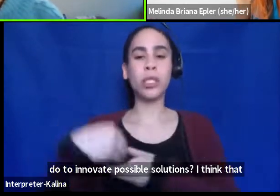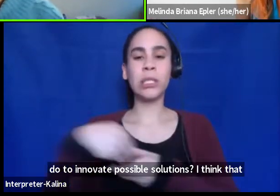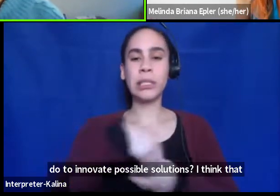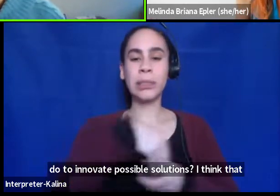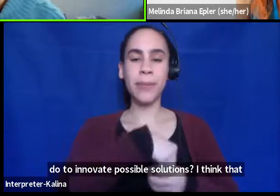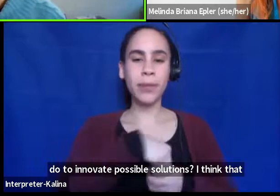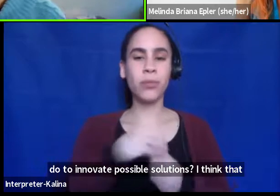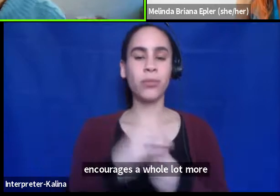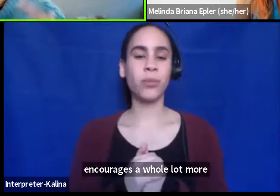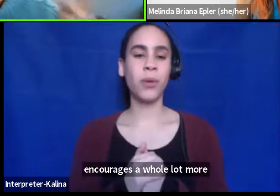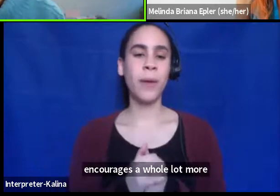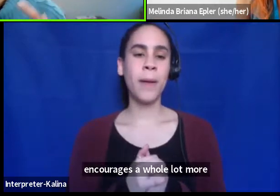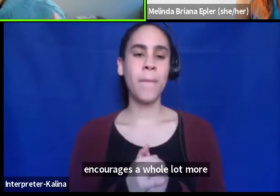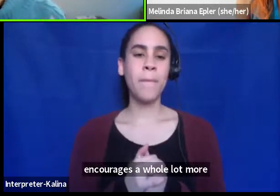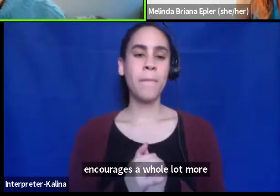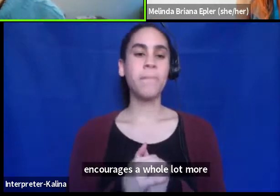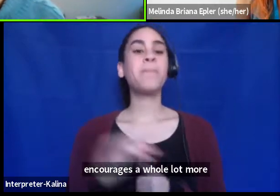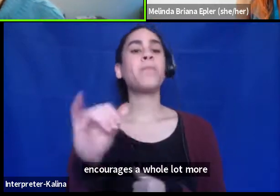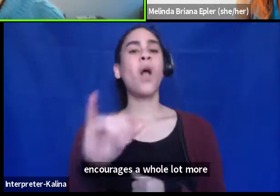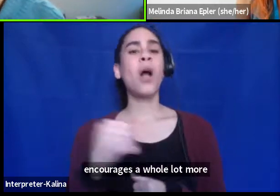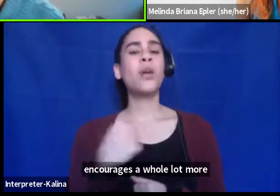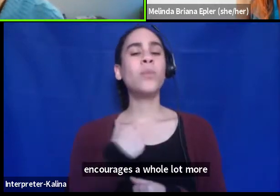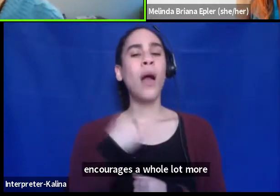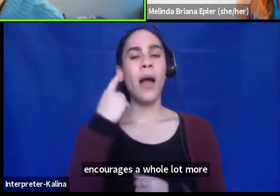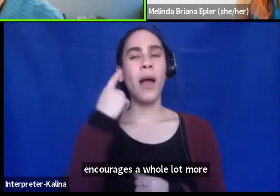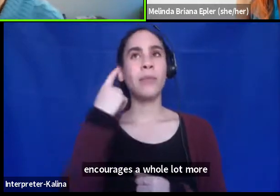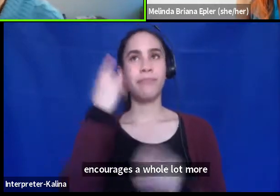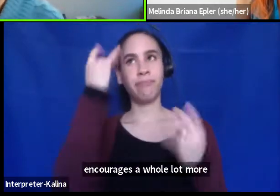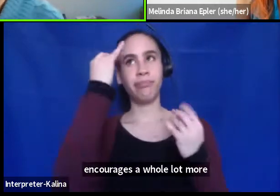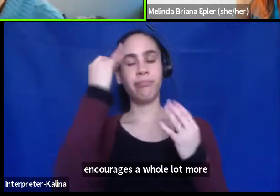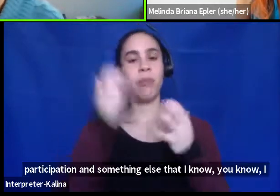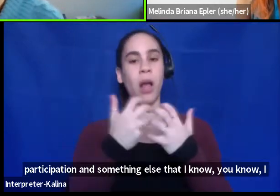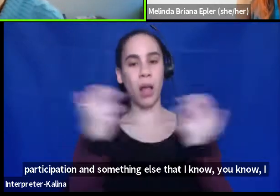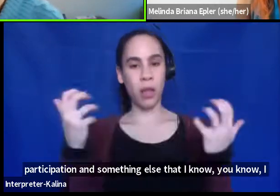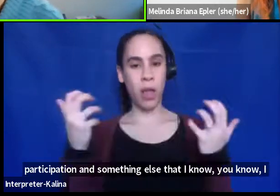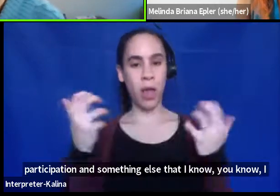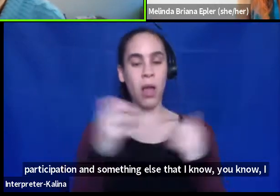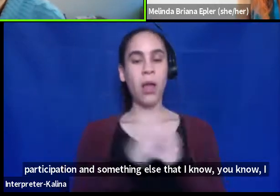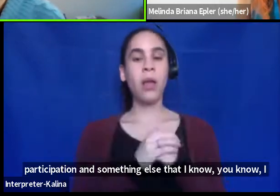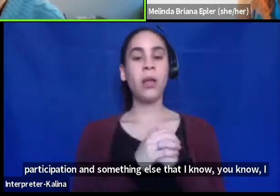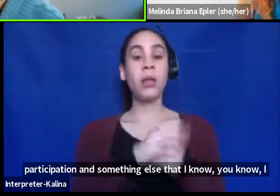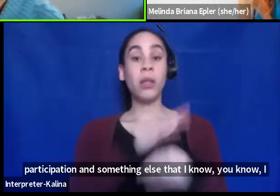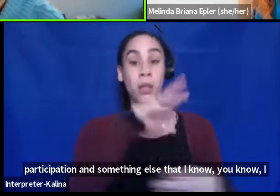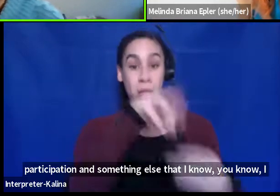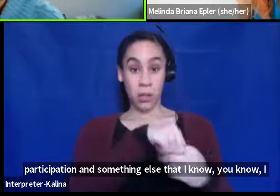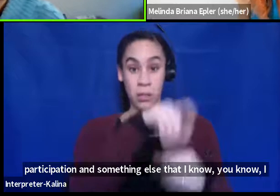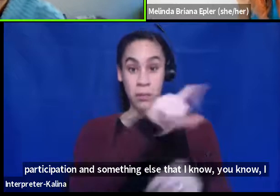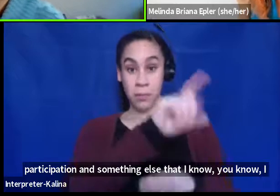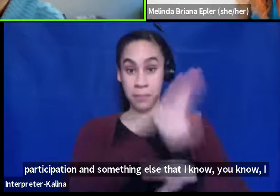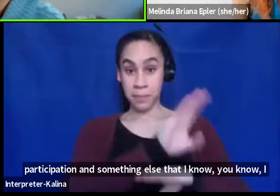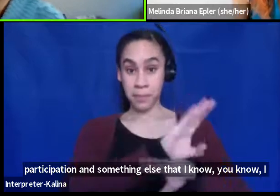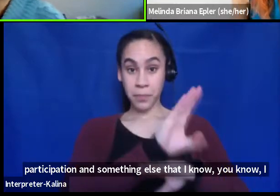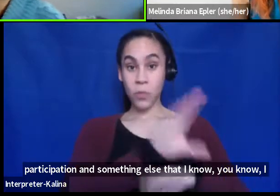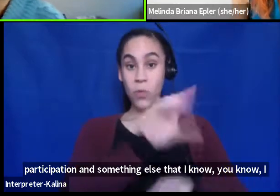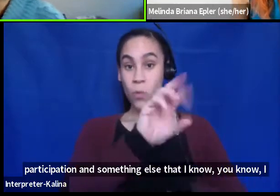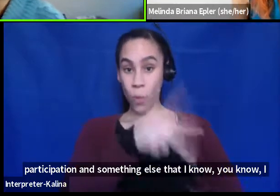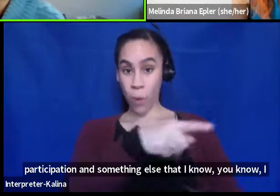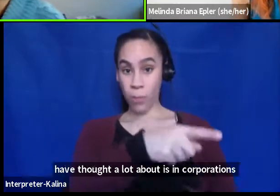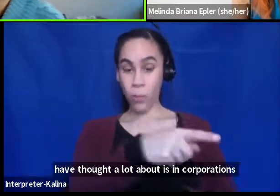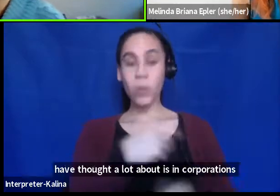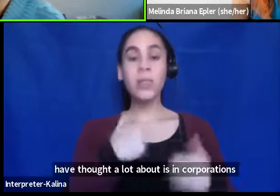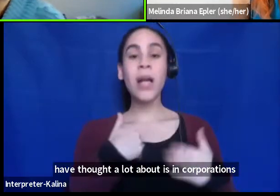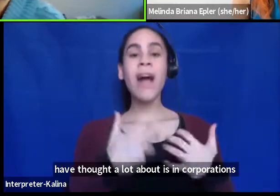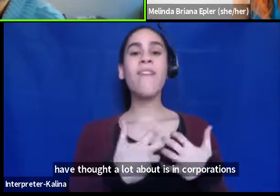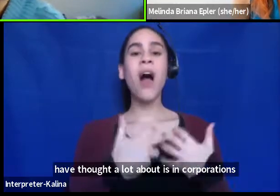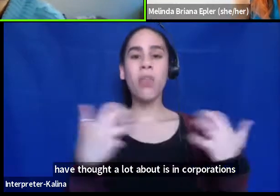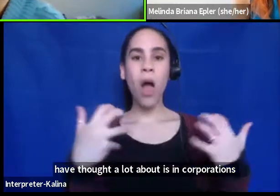I know, I've thought a lot about is in corporations, there's actually been a lot of work that states